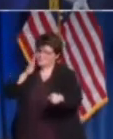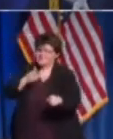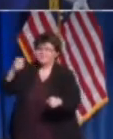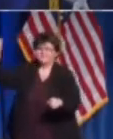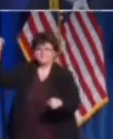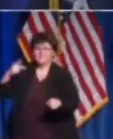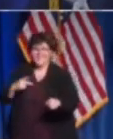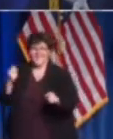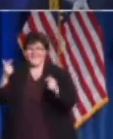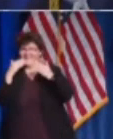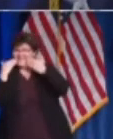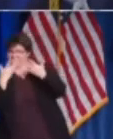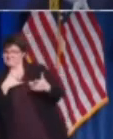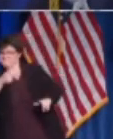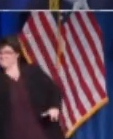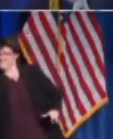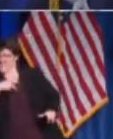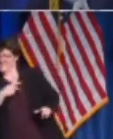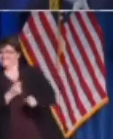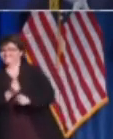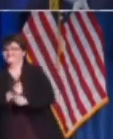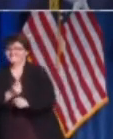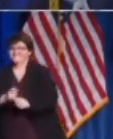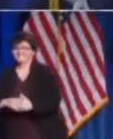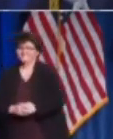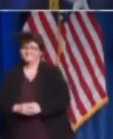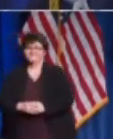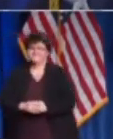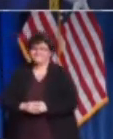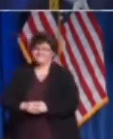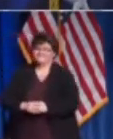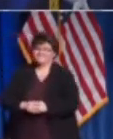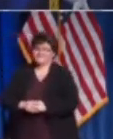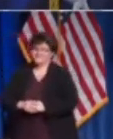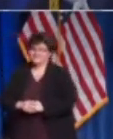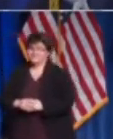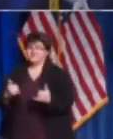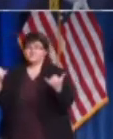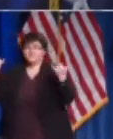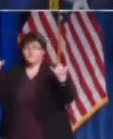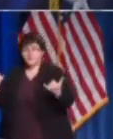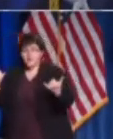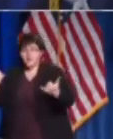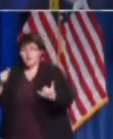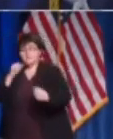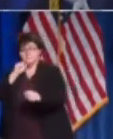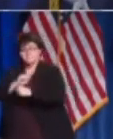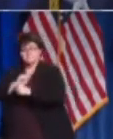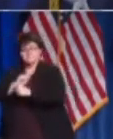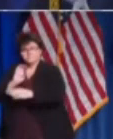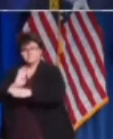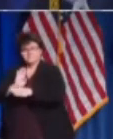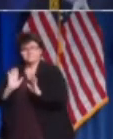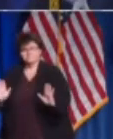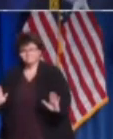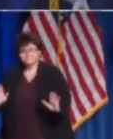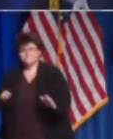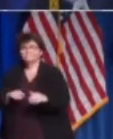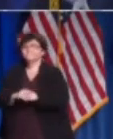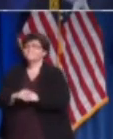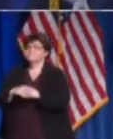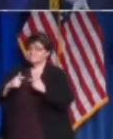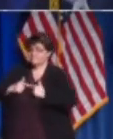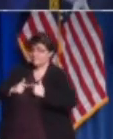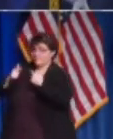So with that, I've got to tell you, I've got a pretty busy day coming up. Off to the state of the state, if you want that.